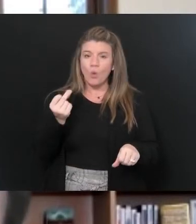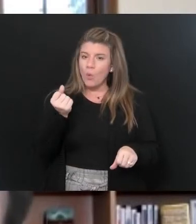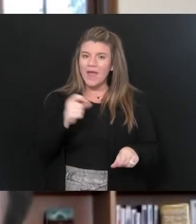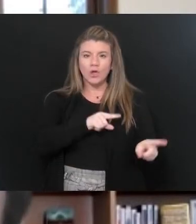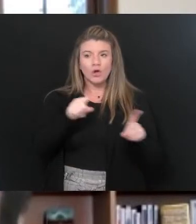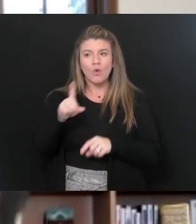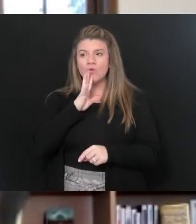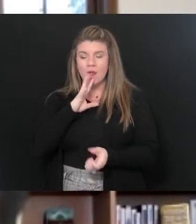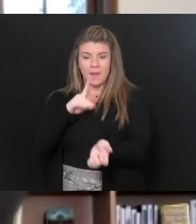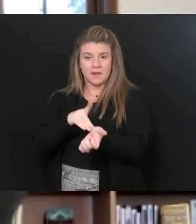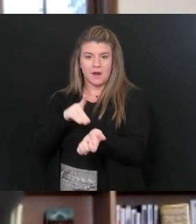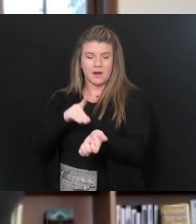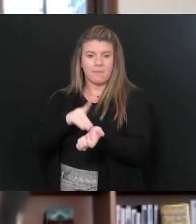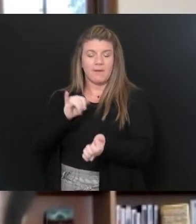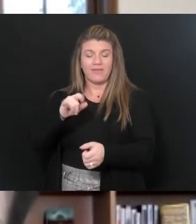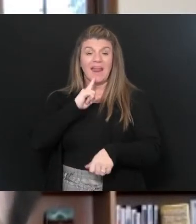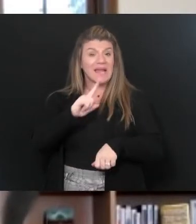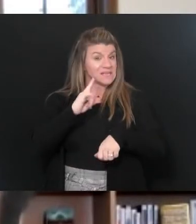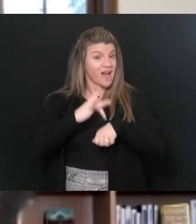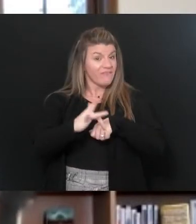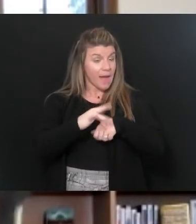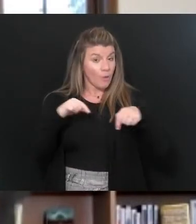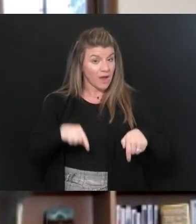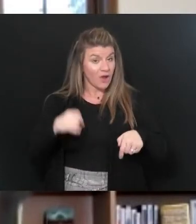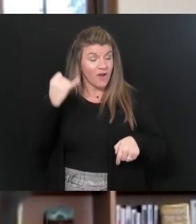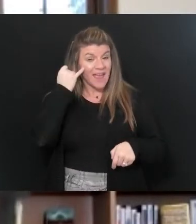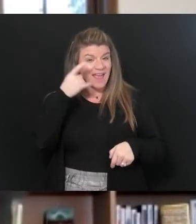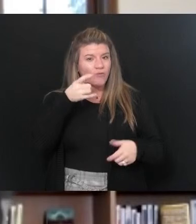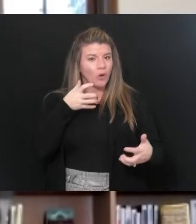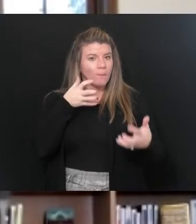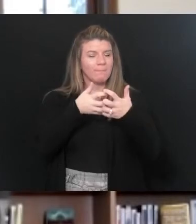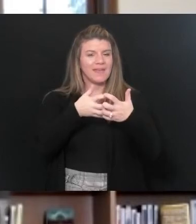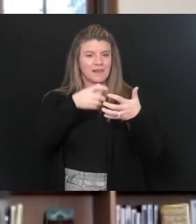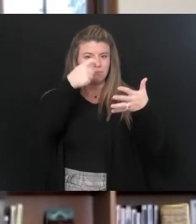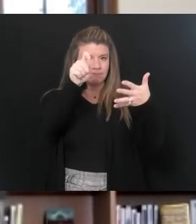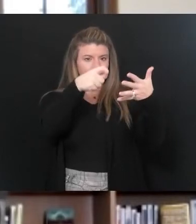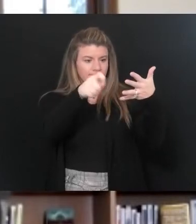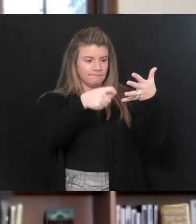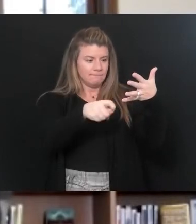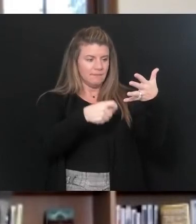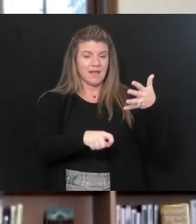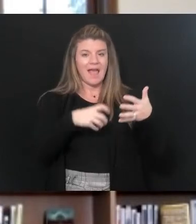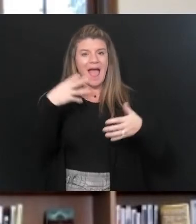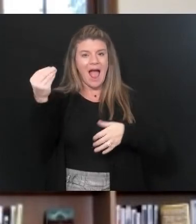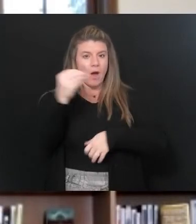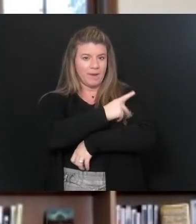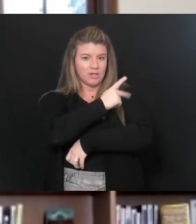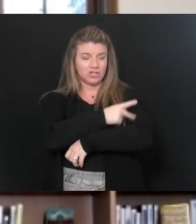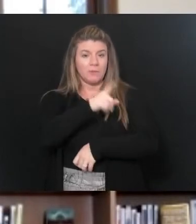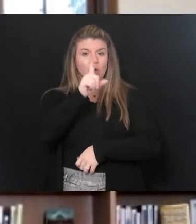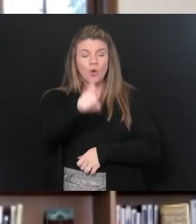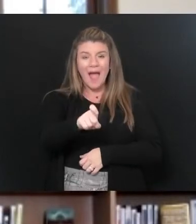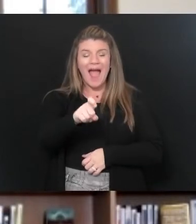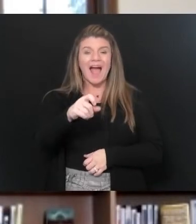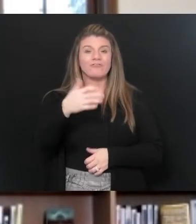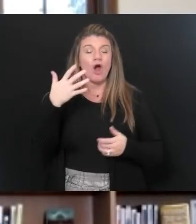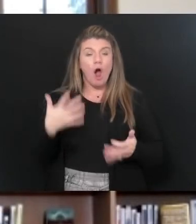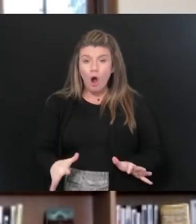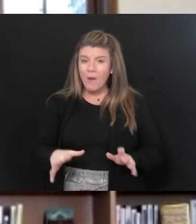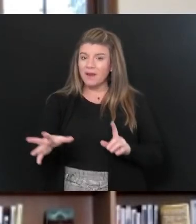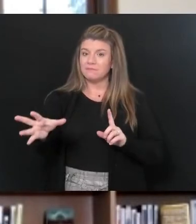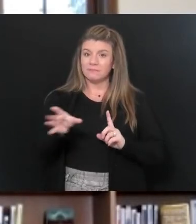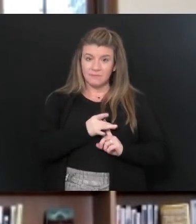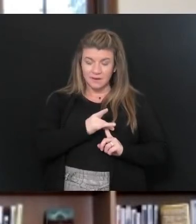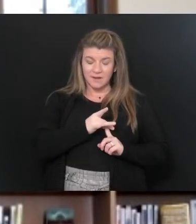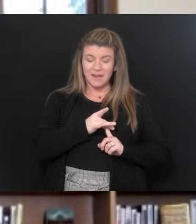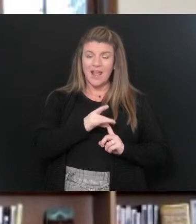about. But it is available in the state of West Virginia if you meet criteria in an outpatient setting. But you have to be diagnosed early on in